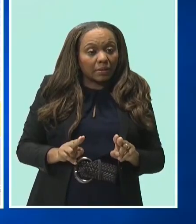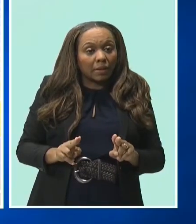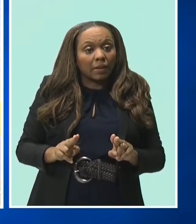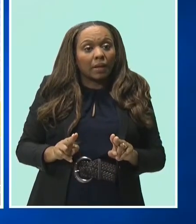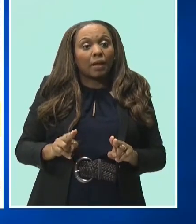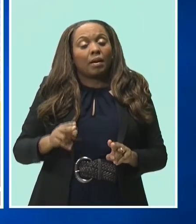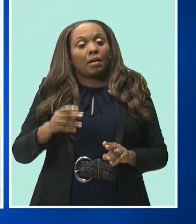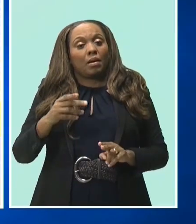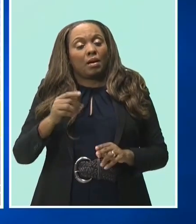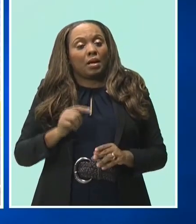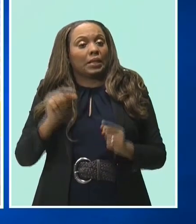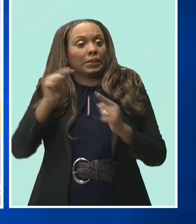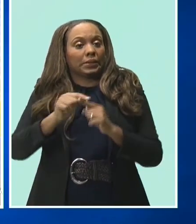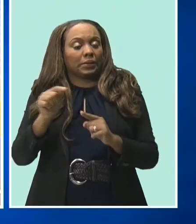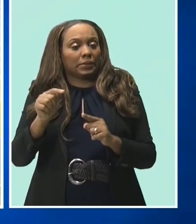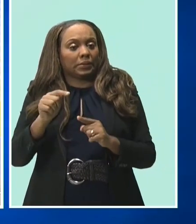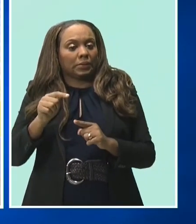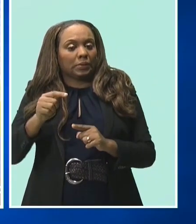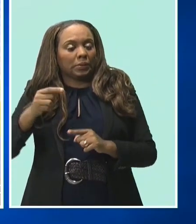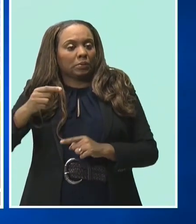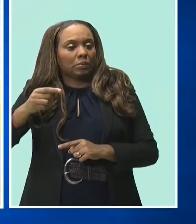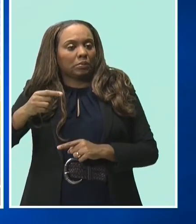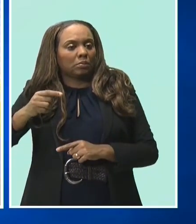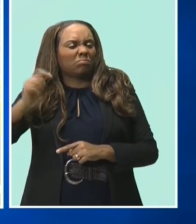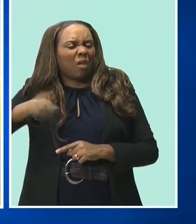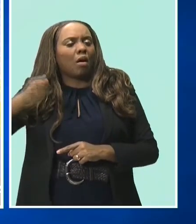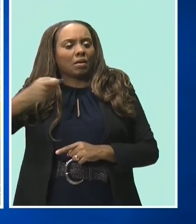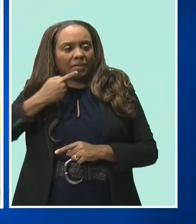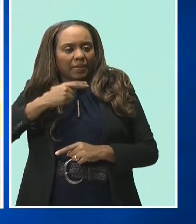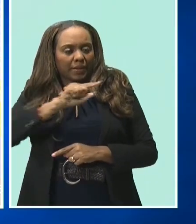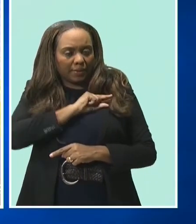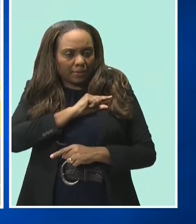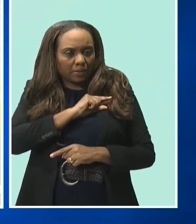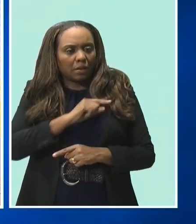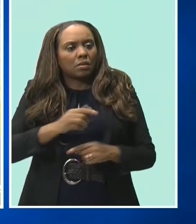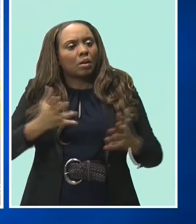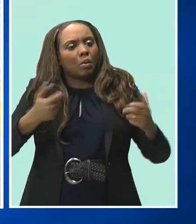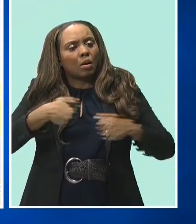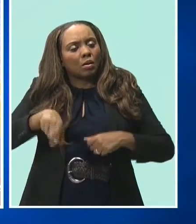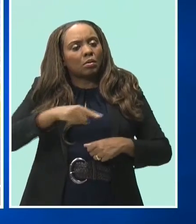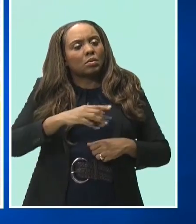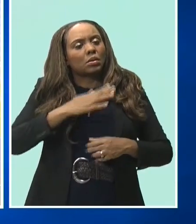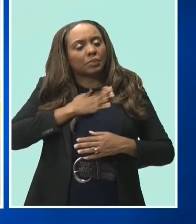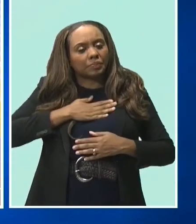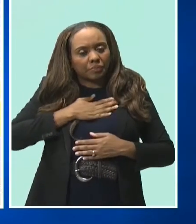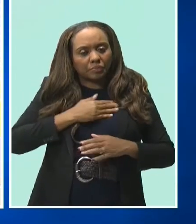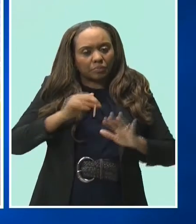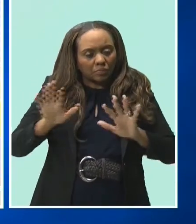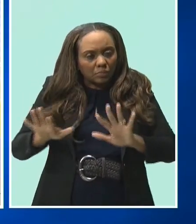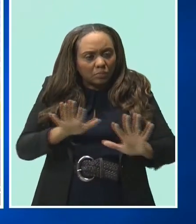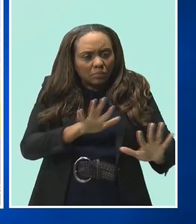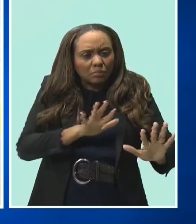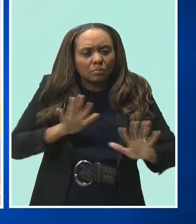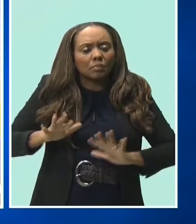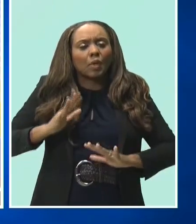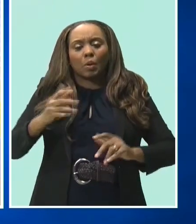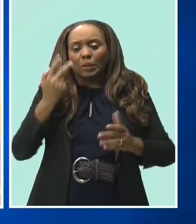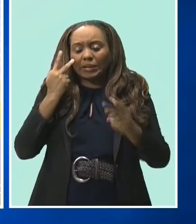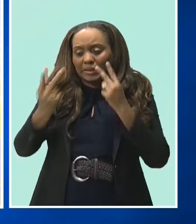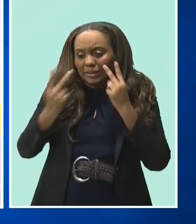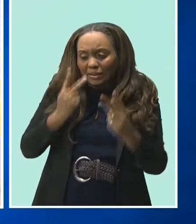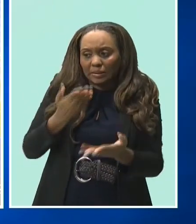court of law. And so we ask and we encourage the general public to allow the system to work, allow the evidence to lead us,